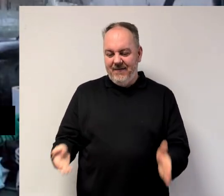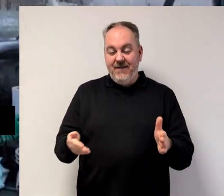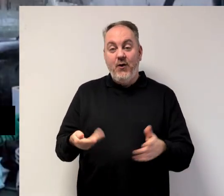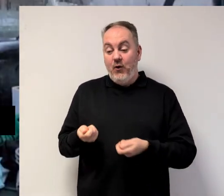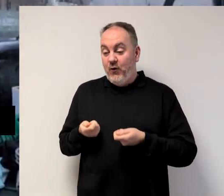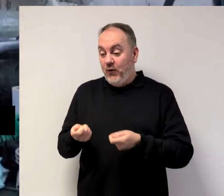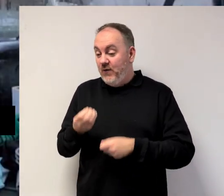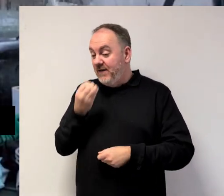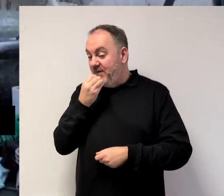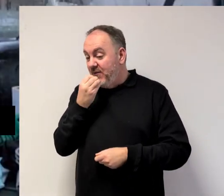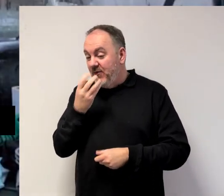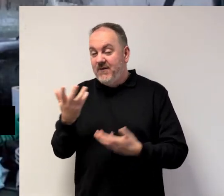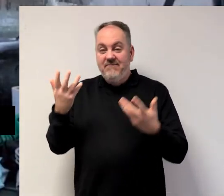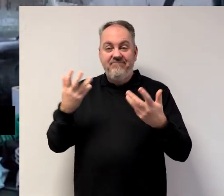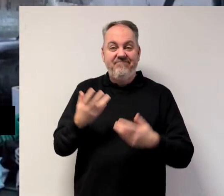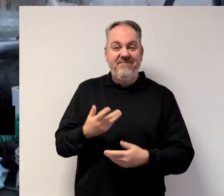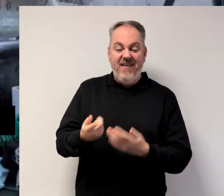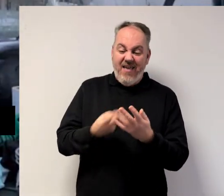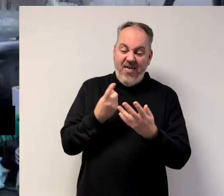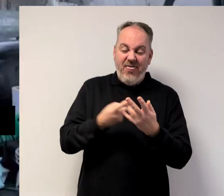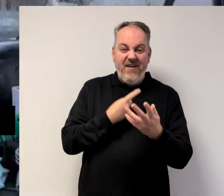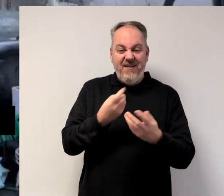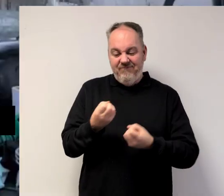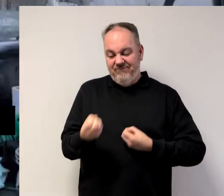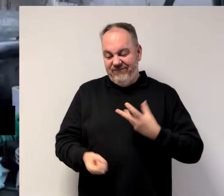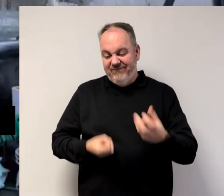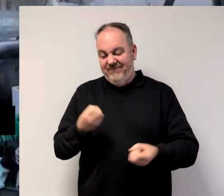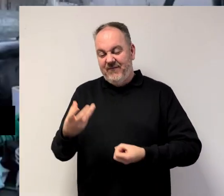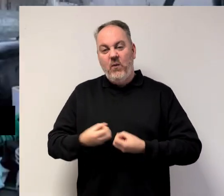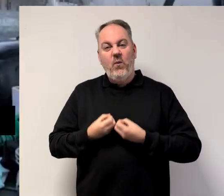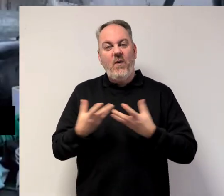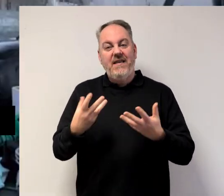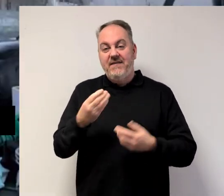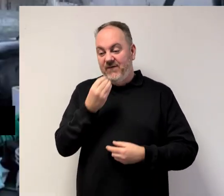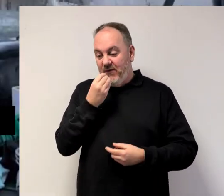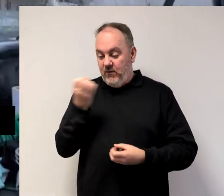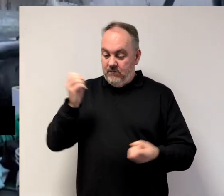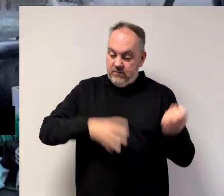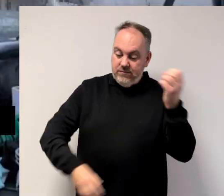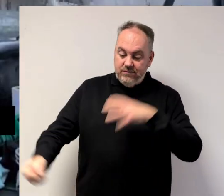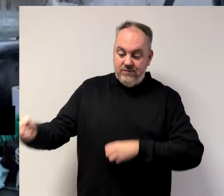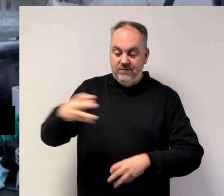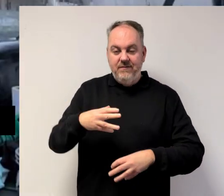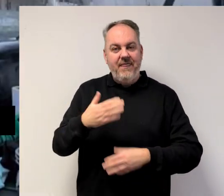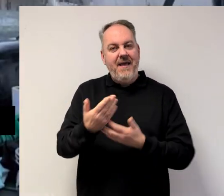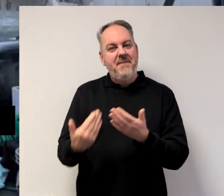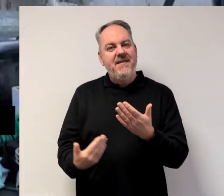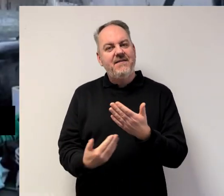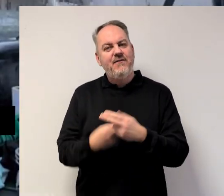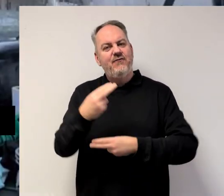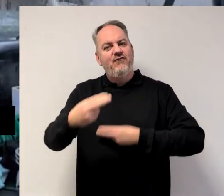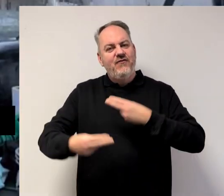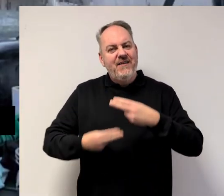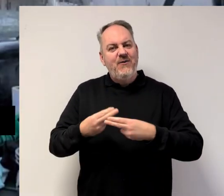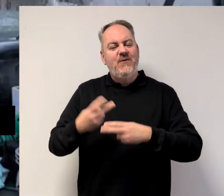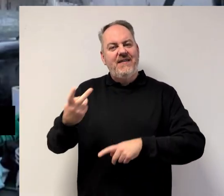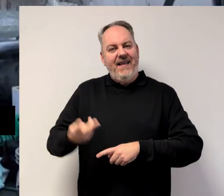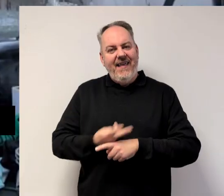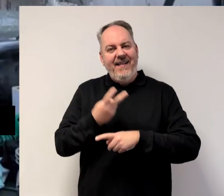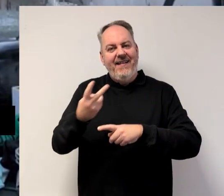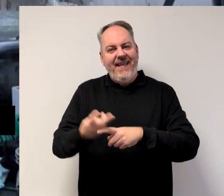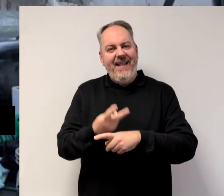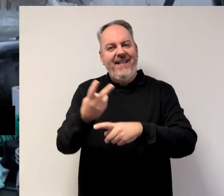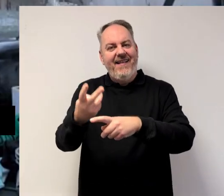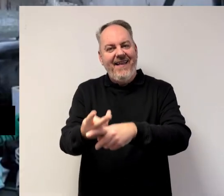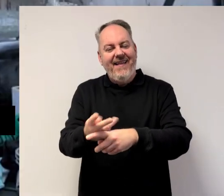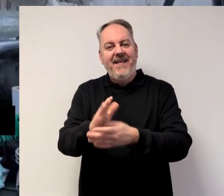other scraps in it, so that gets reused, all the waste, so it's not going to landfill. We can use